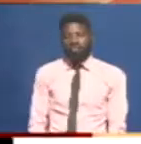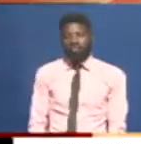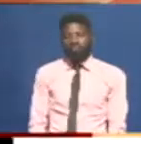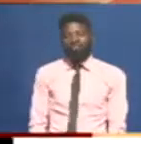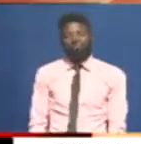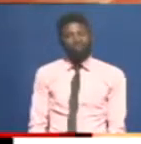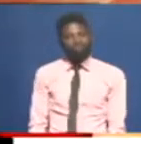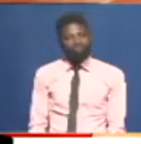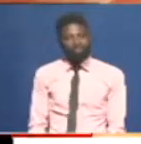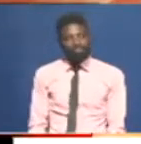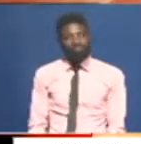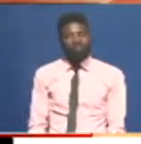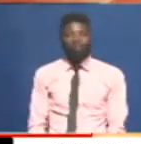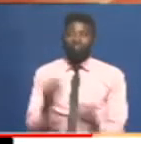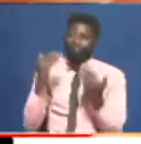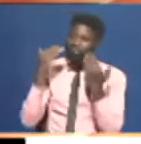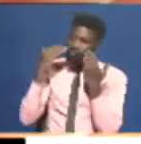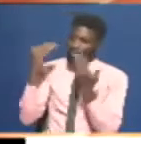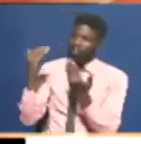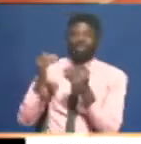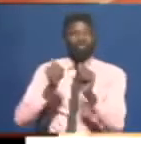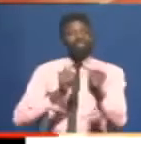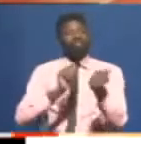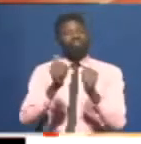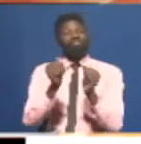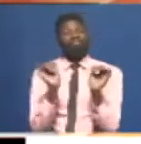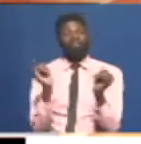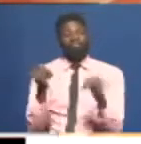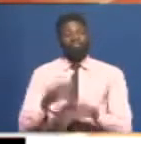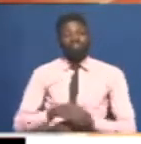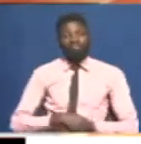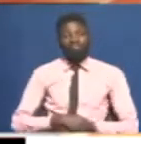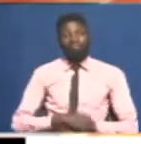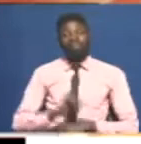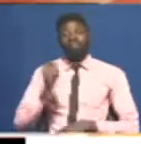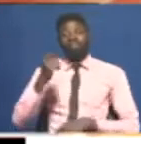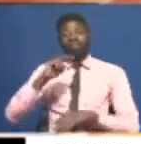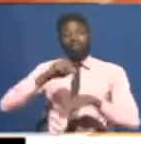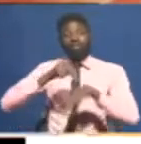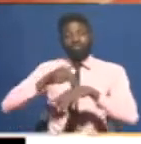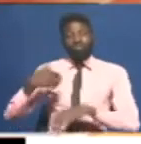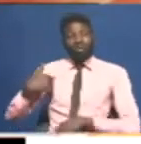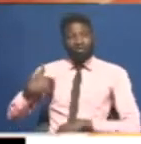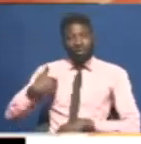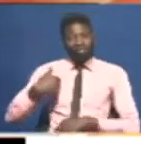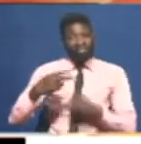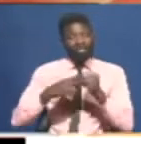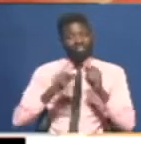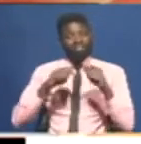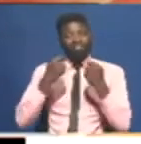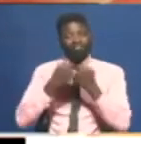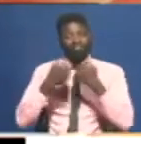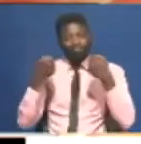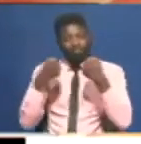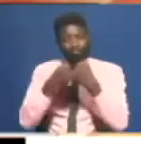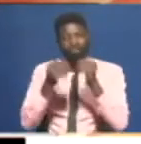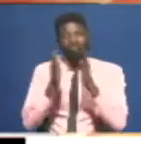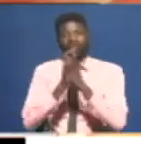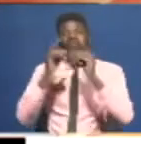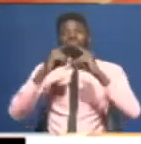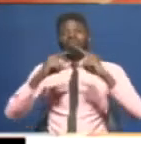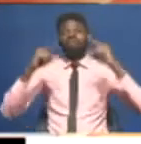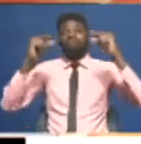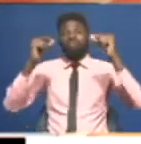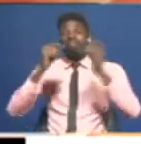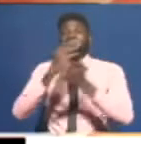Let's take a look at the day's sports now. The Kenya National Rugby Sevens team will play Japan in the 13th place semi-final after